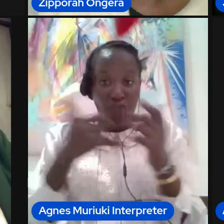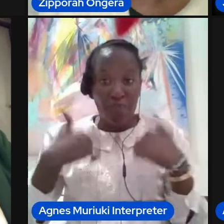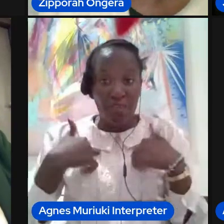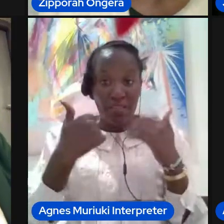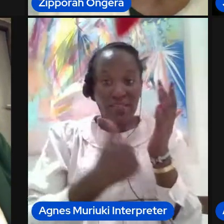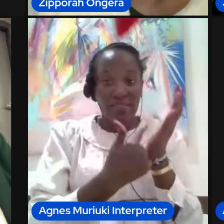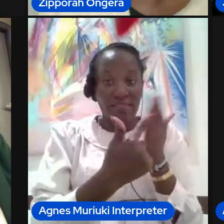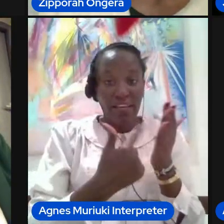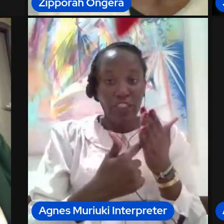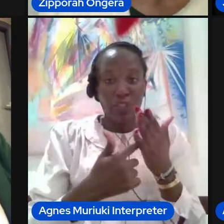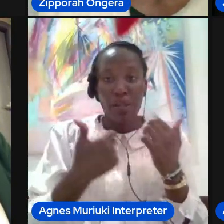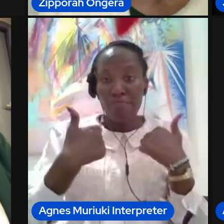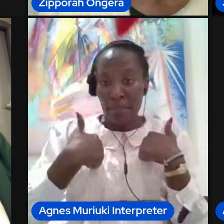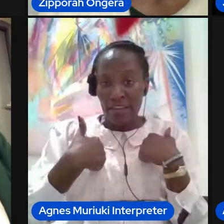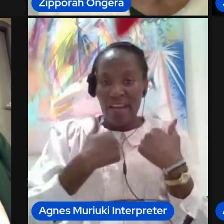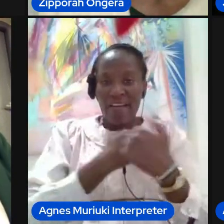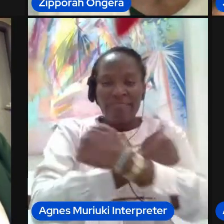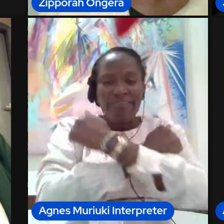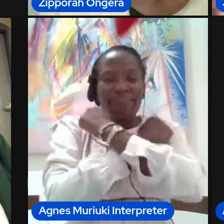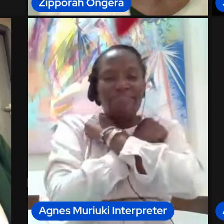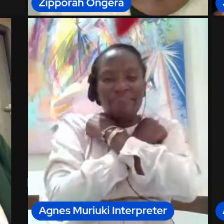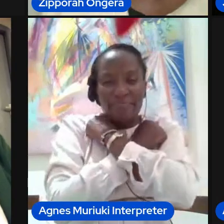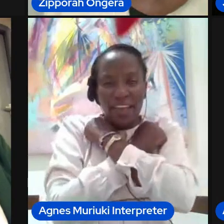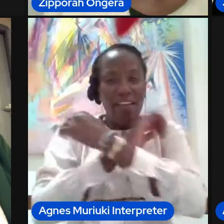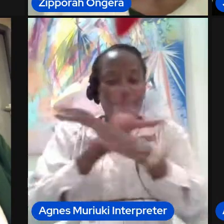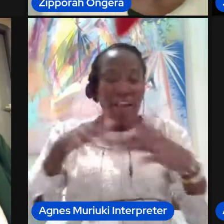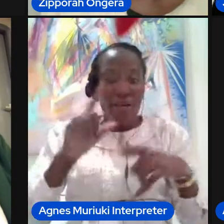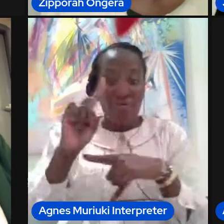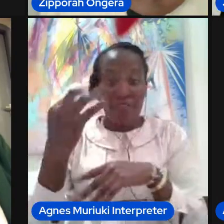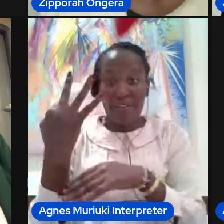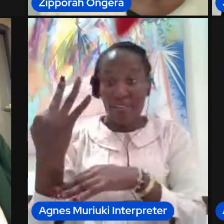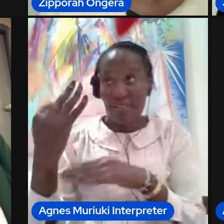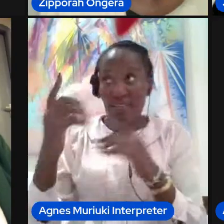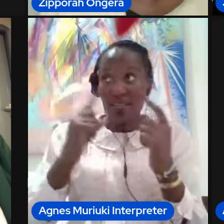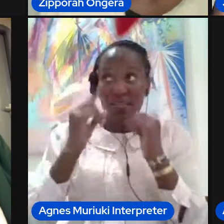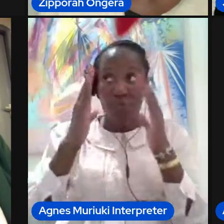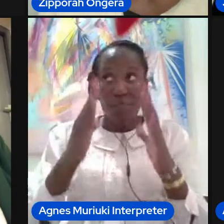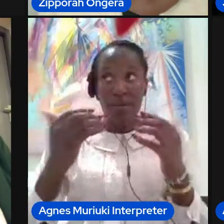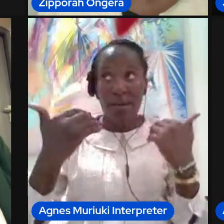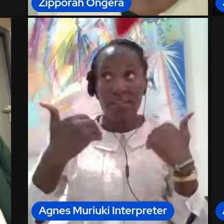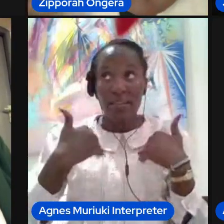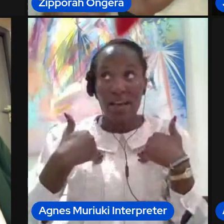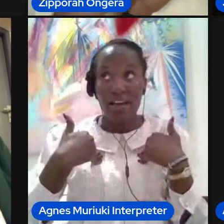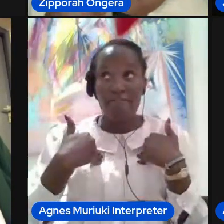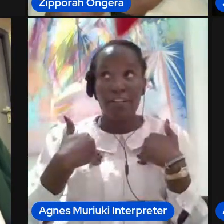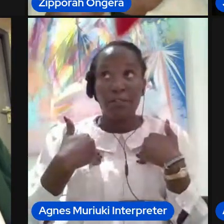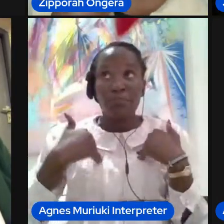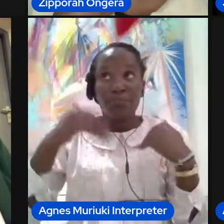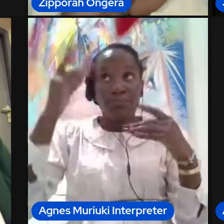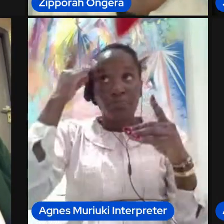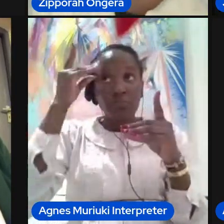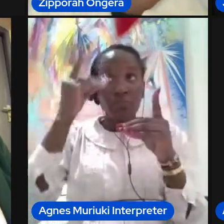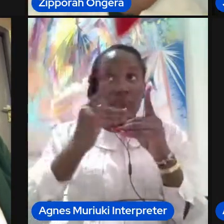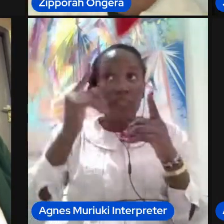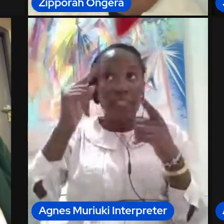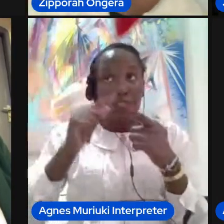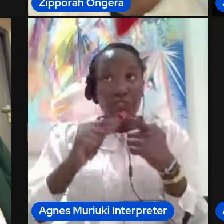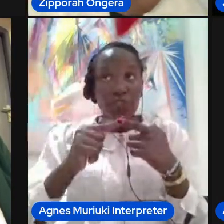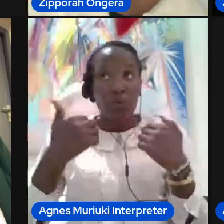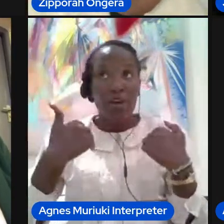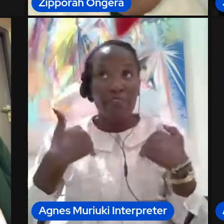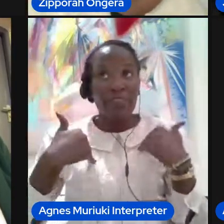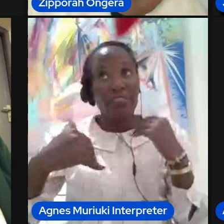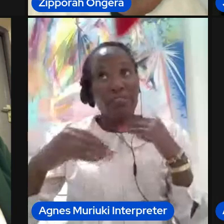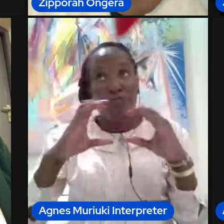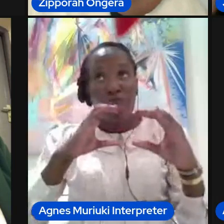thoughts around the different questions. And I love the fact that storytelling is coming up in every speaker's response.